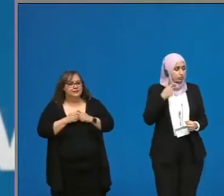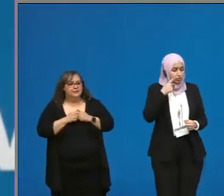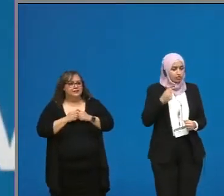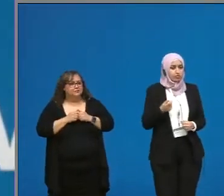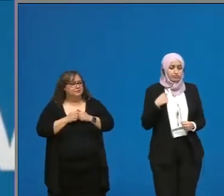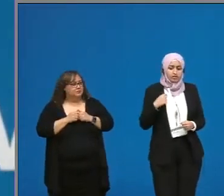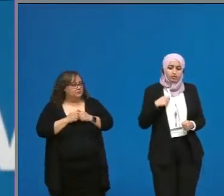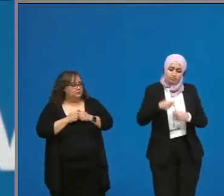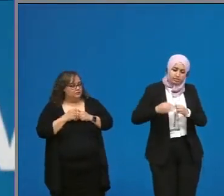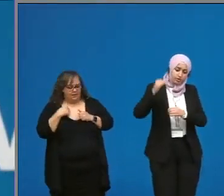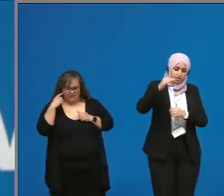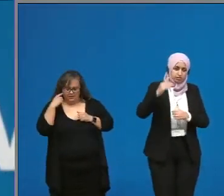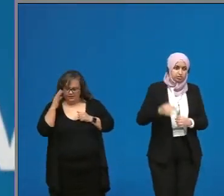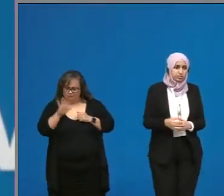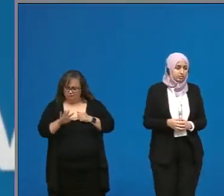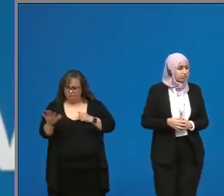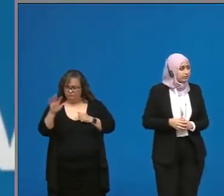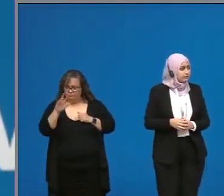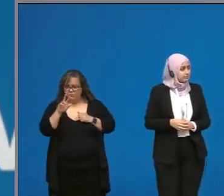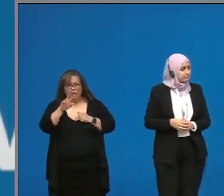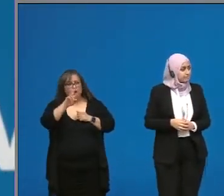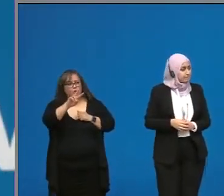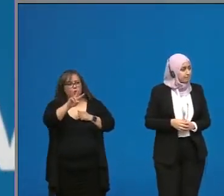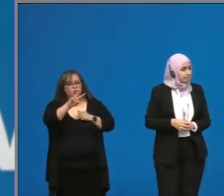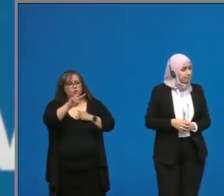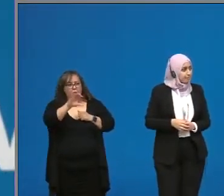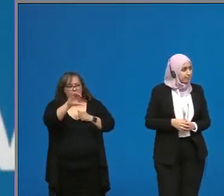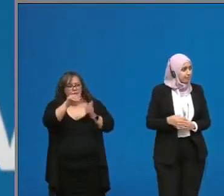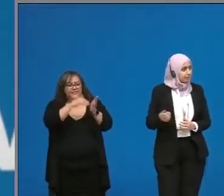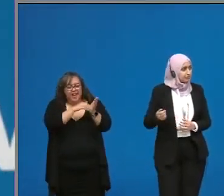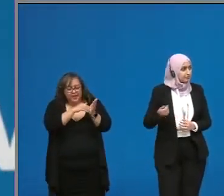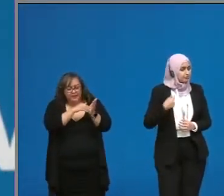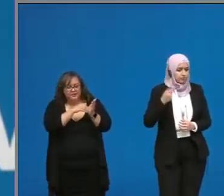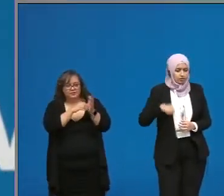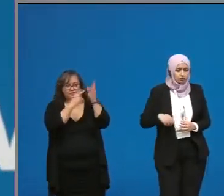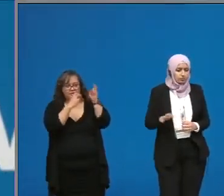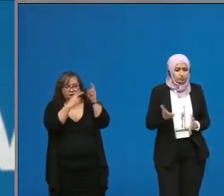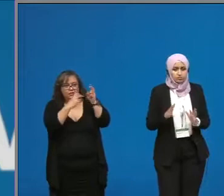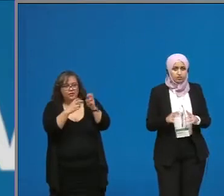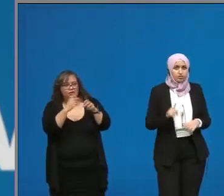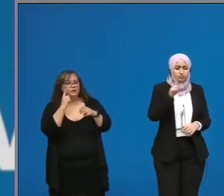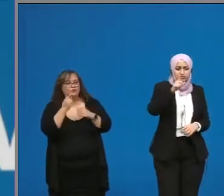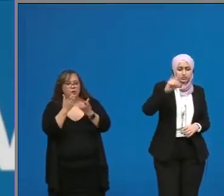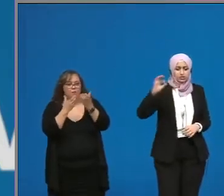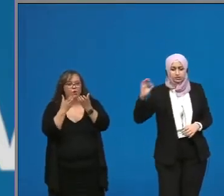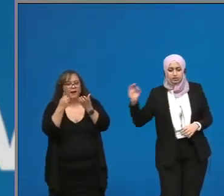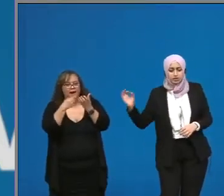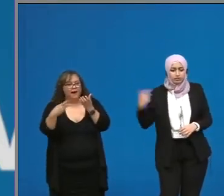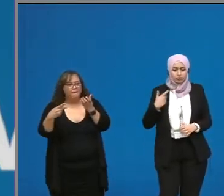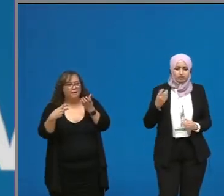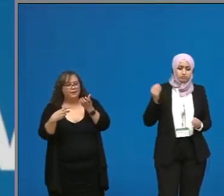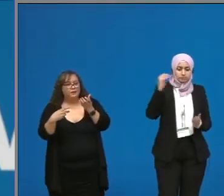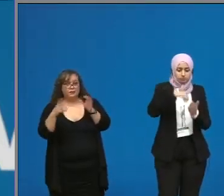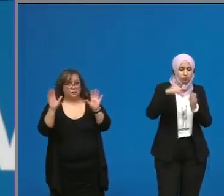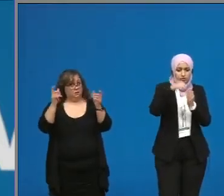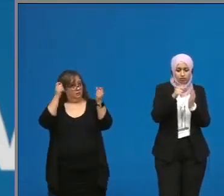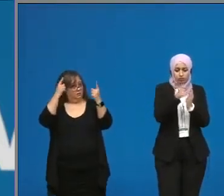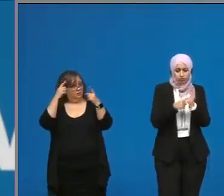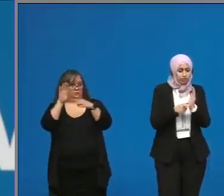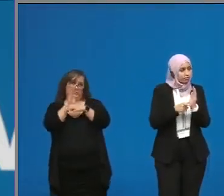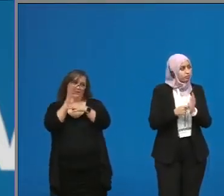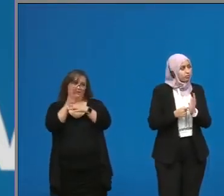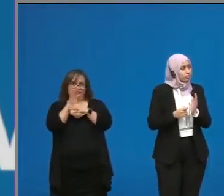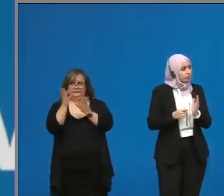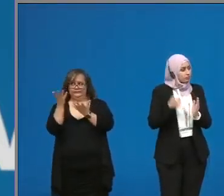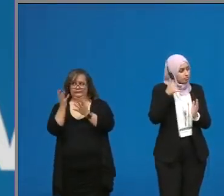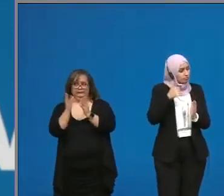I think now we have around 200,000 downloads of the mobile apps, but you have to understand something, that we are a business. We needed